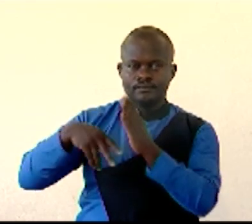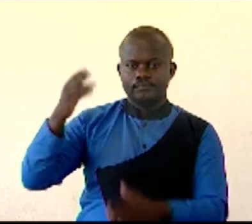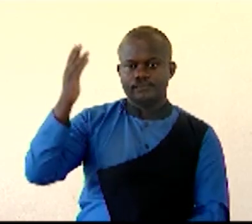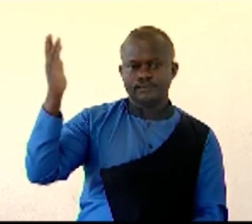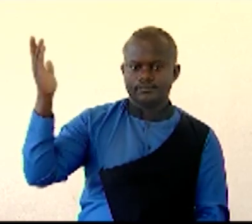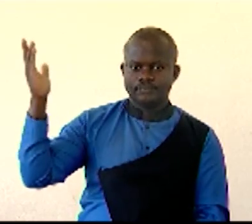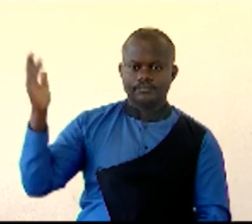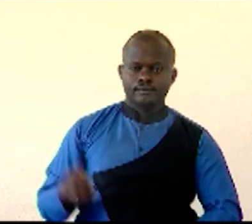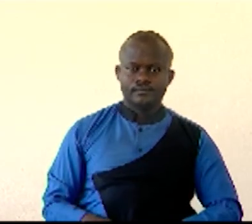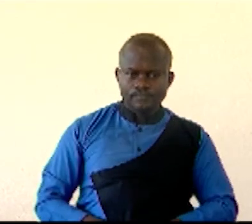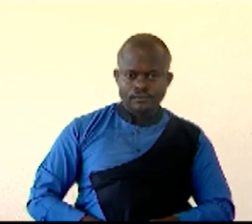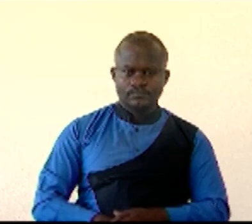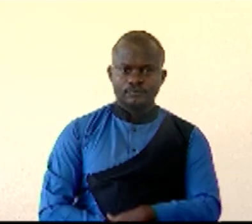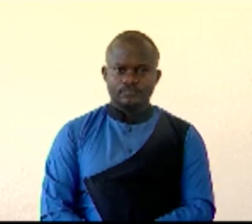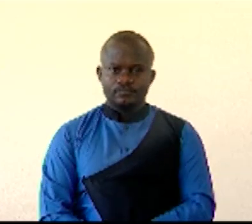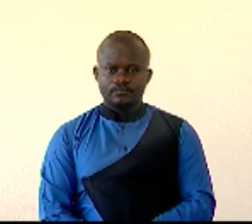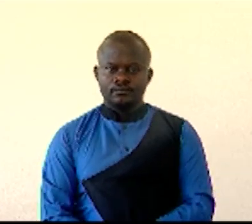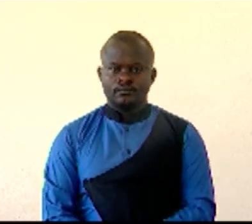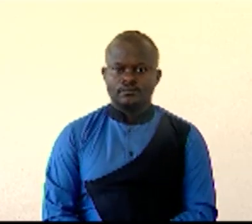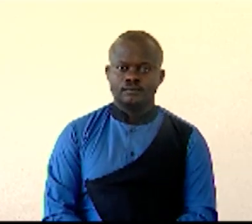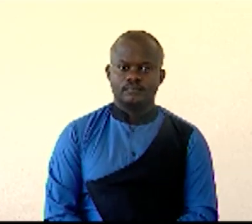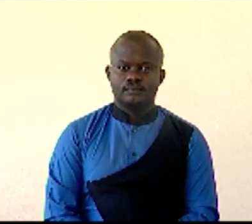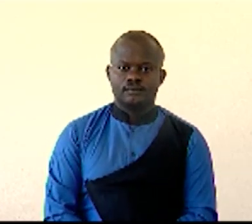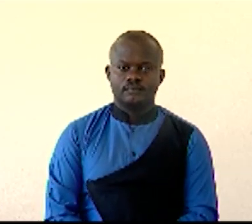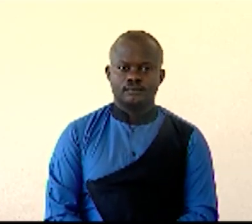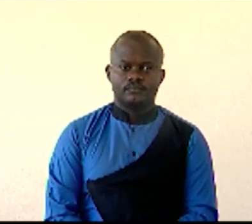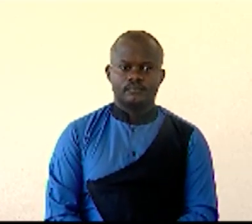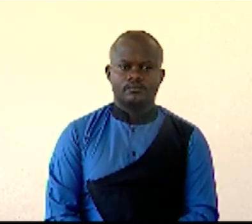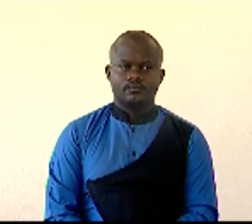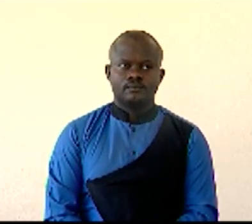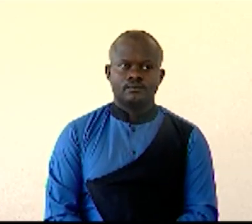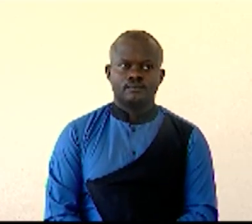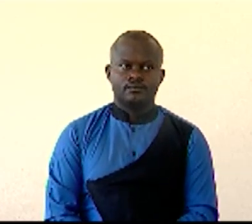the limiting reagent in the production of ammonia in this situation.